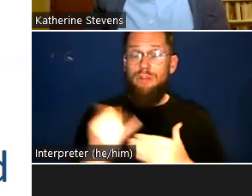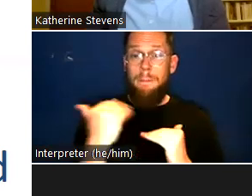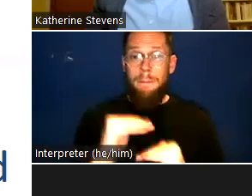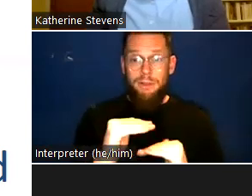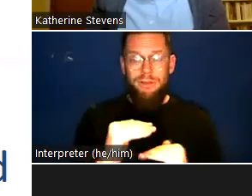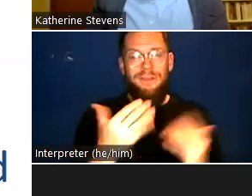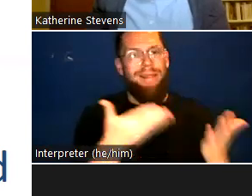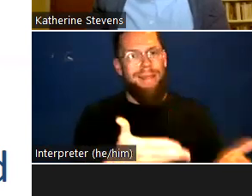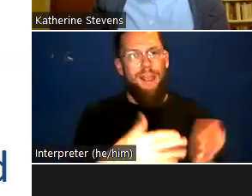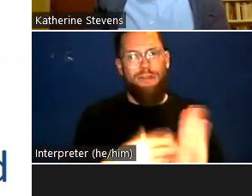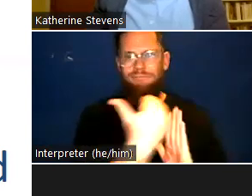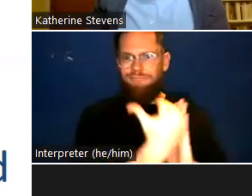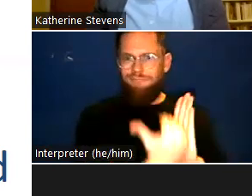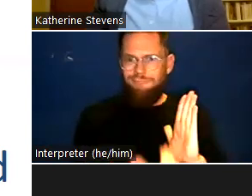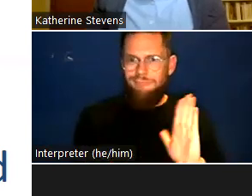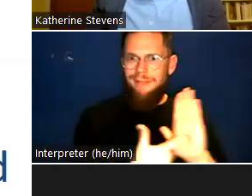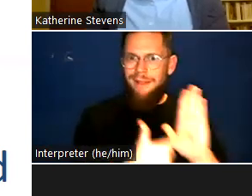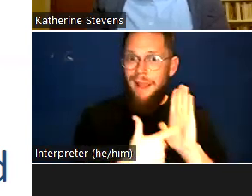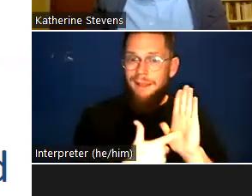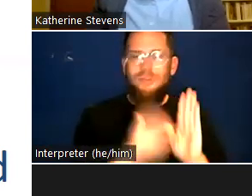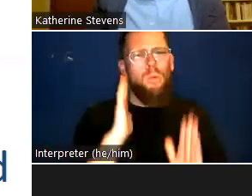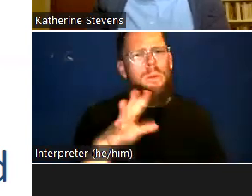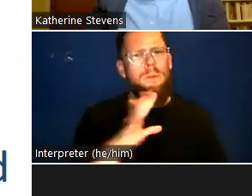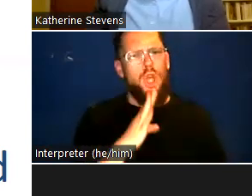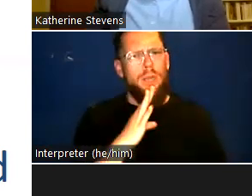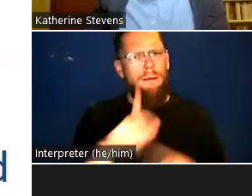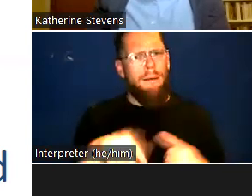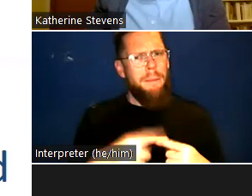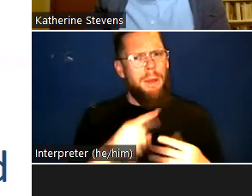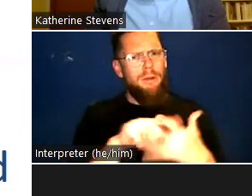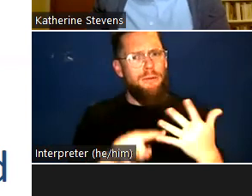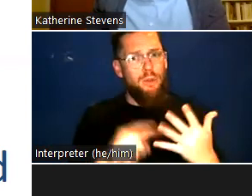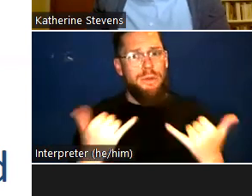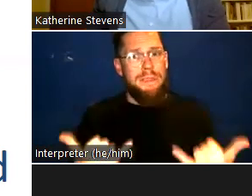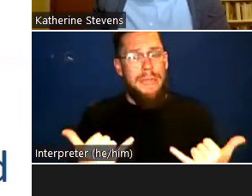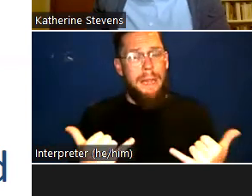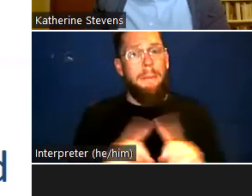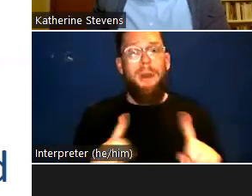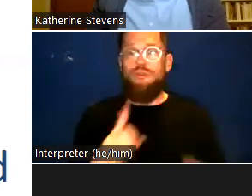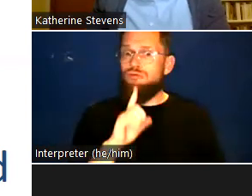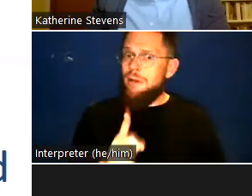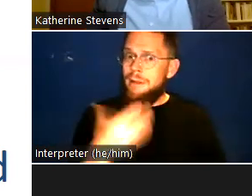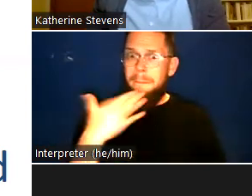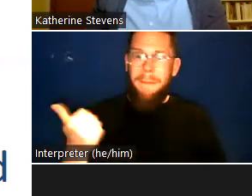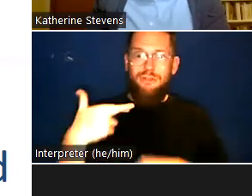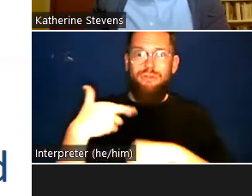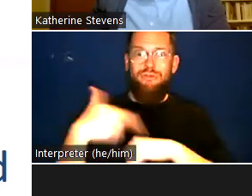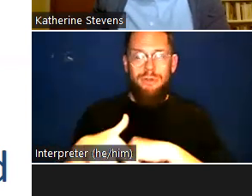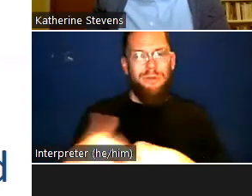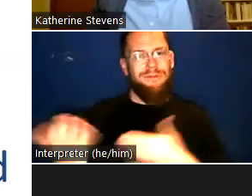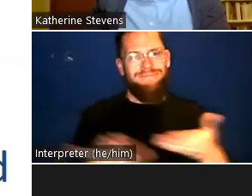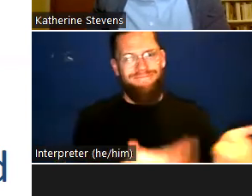grant guidelines. We're going to be going over a number of them today, but really your best resource, the place to go back to, is always those